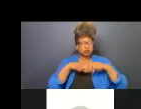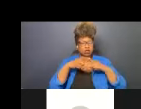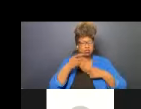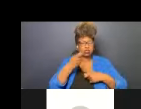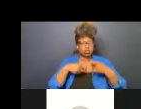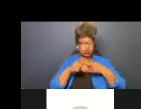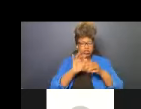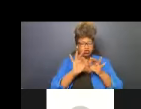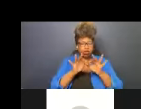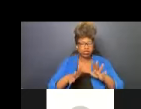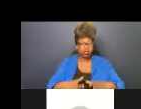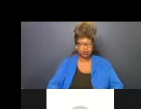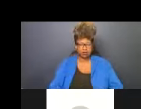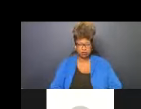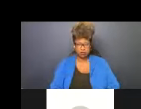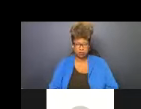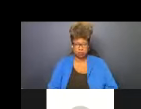translators.